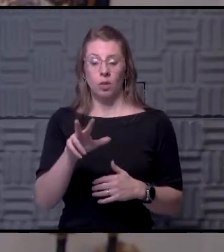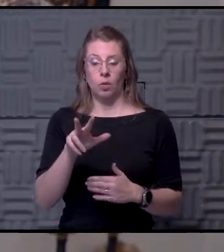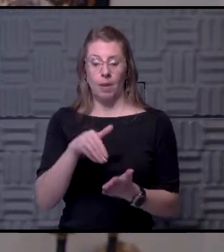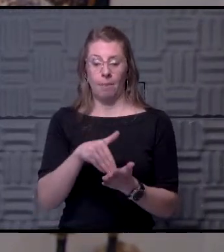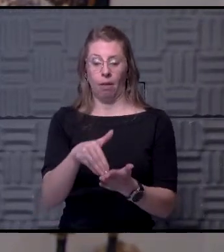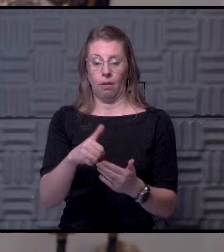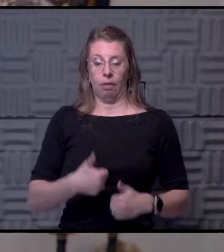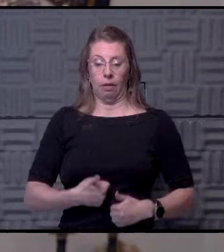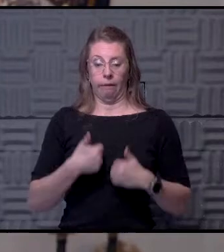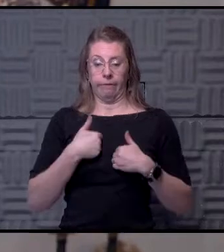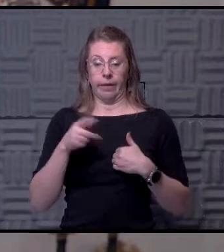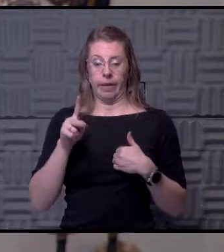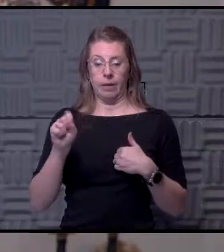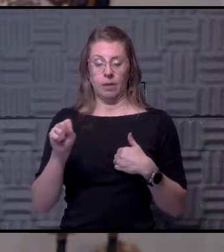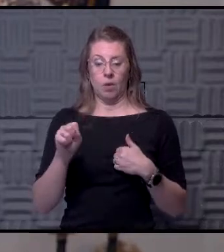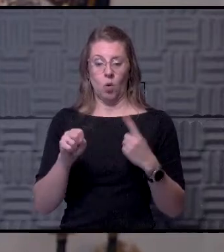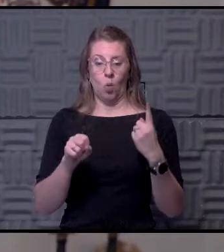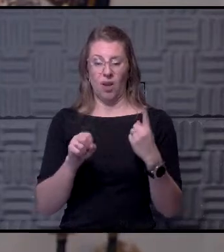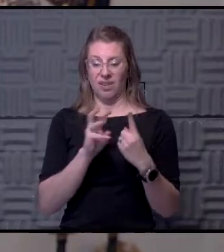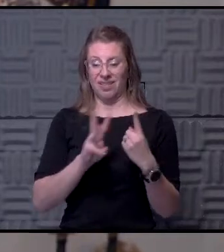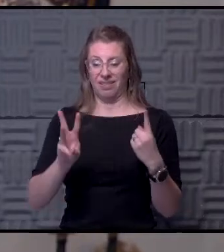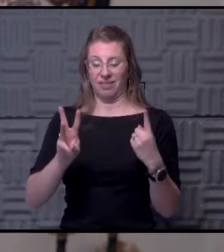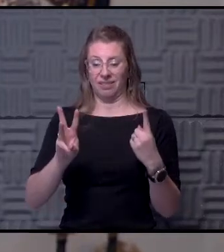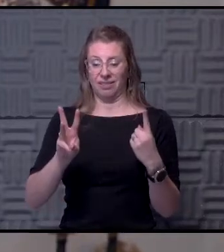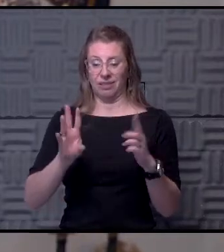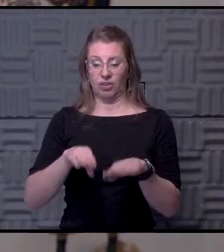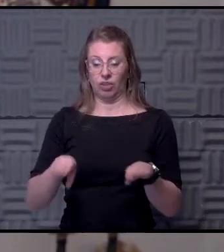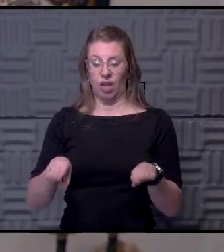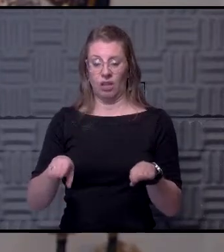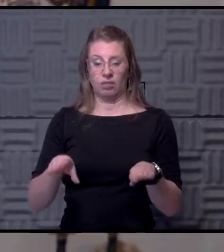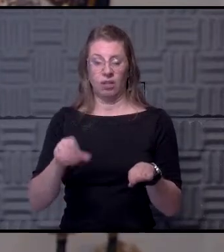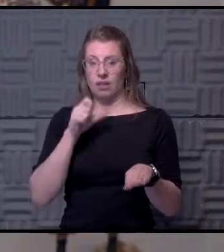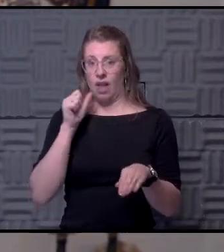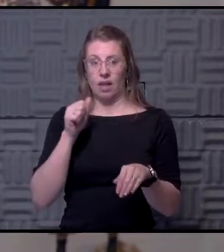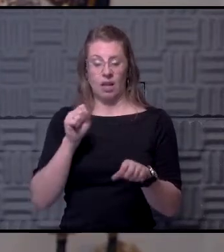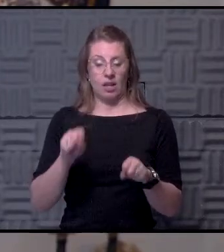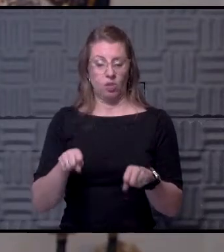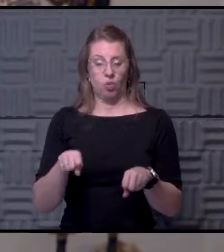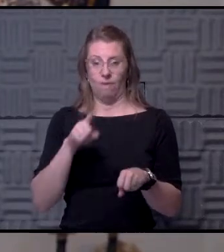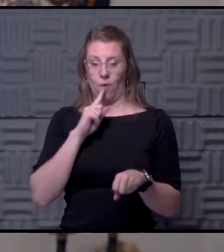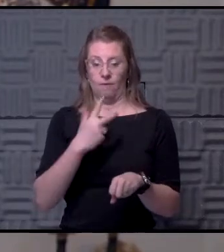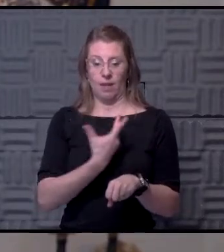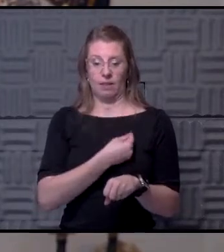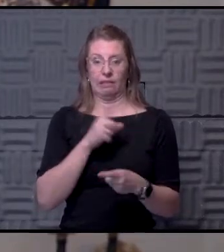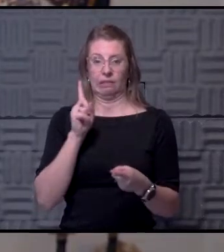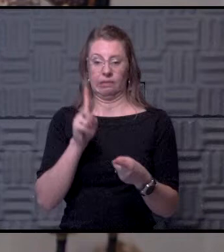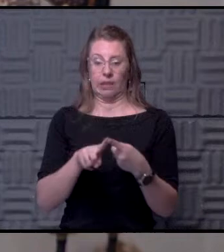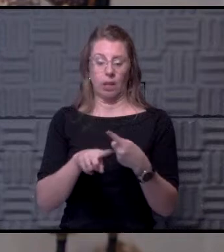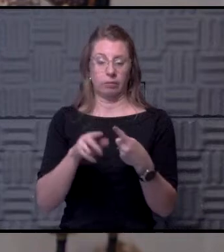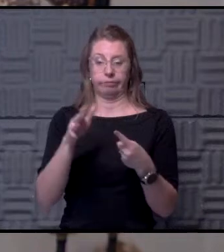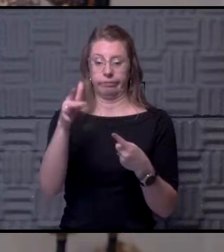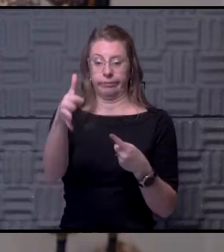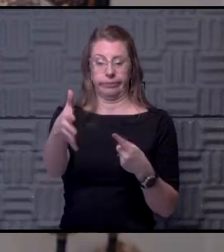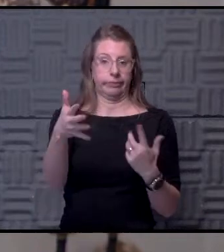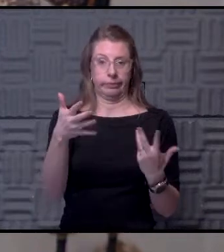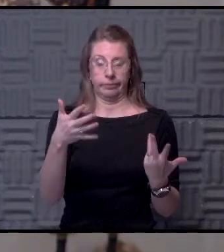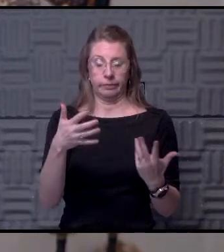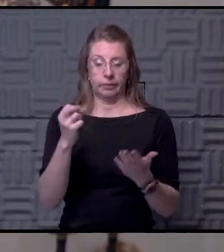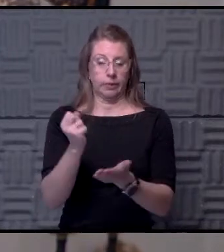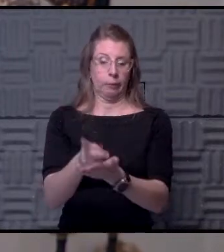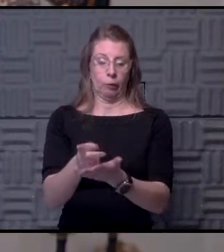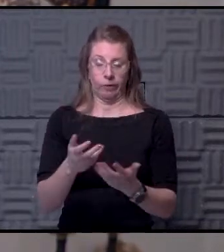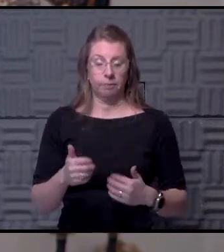Kansans, 1 out of 6 is a child that won't be eligible for the vaccine until which time anyway that one's